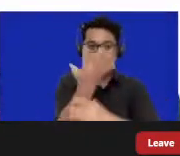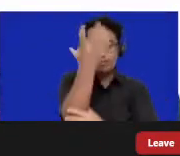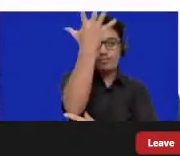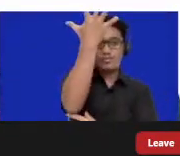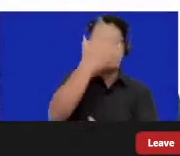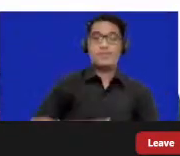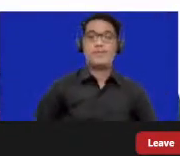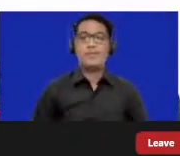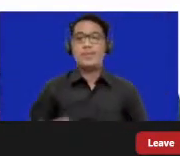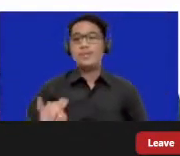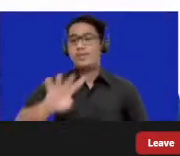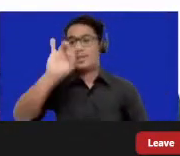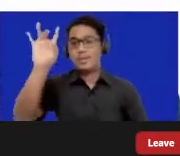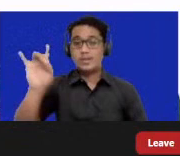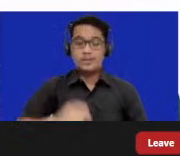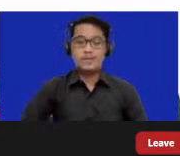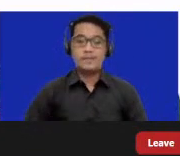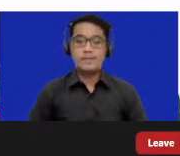There is